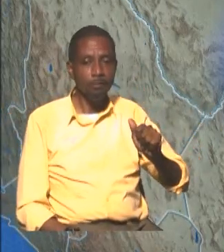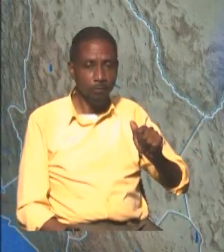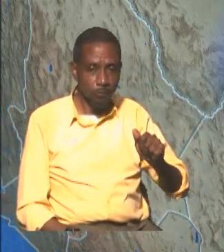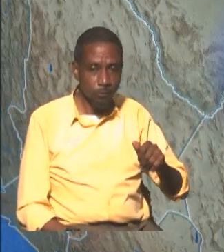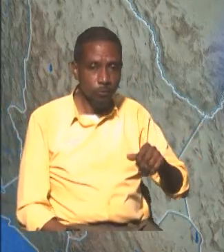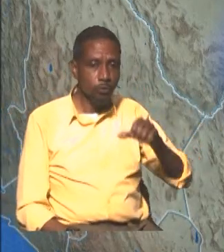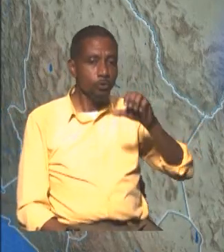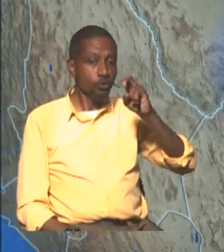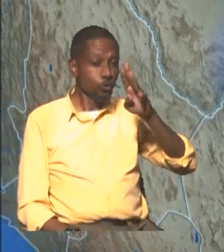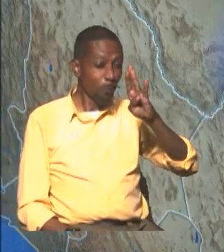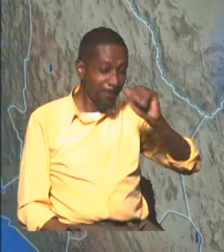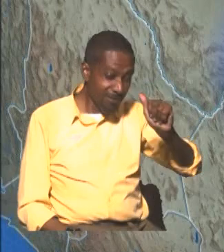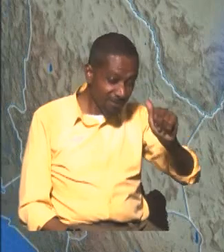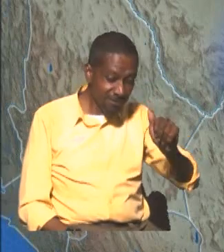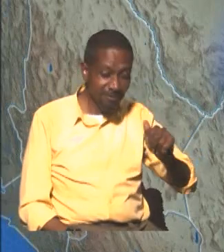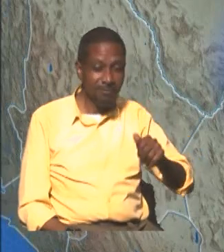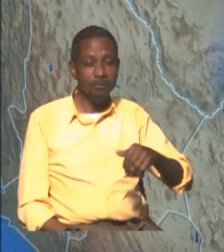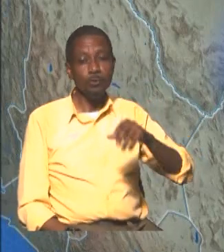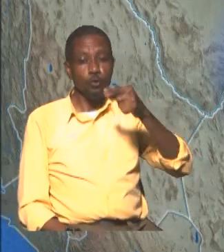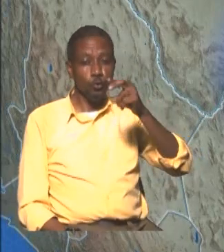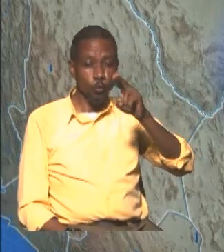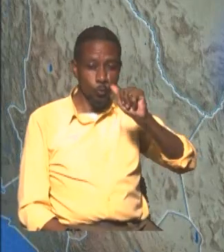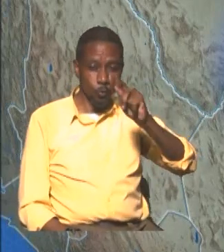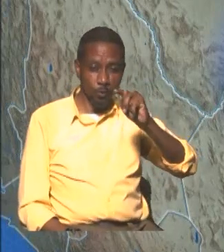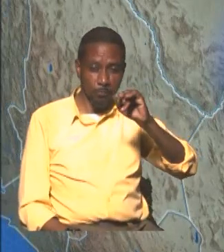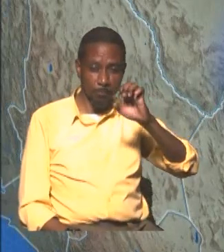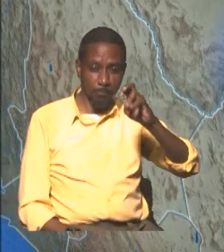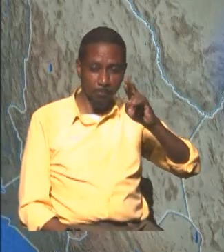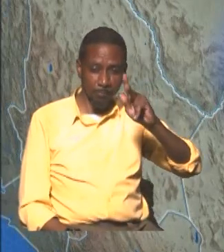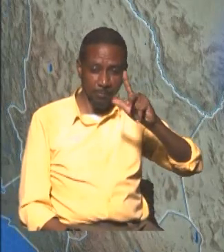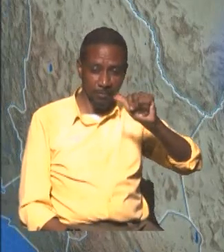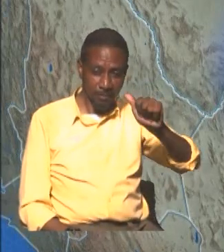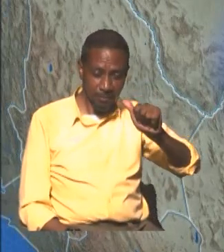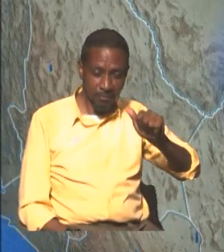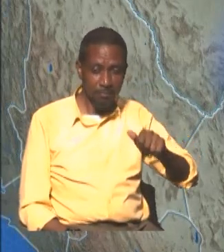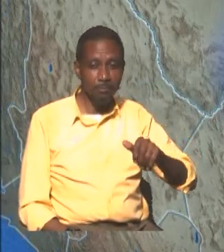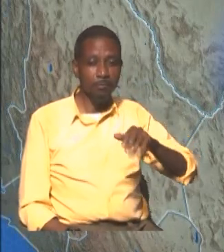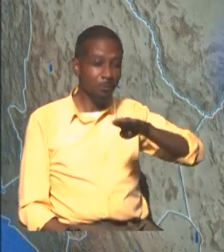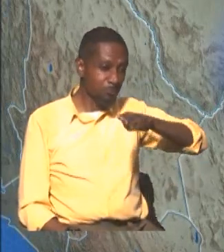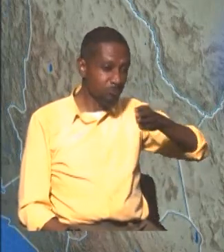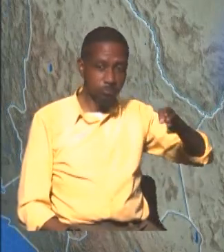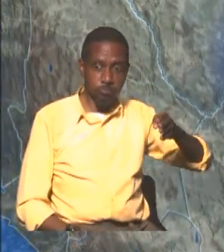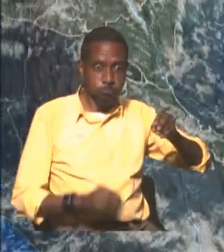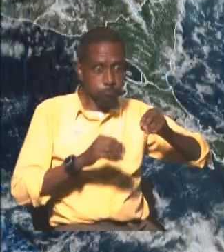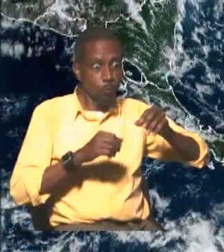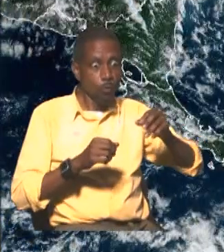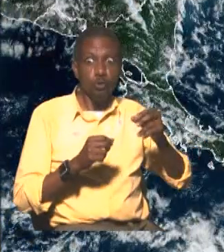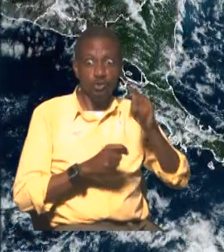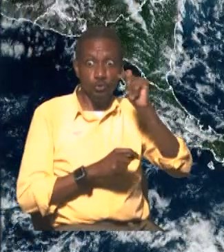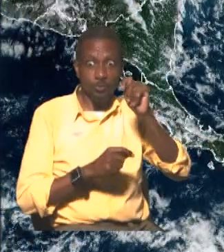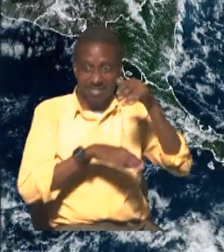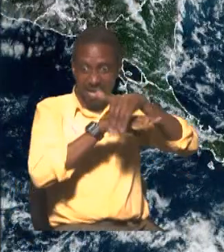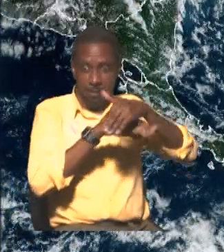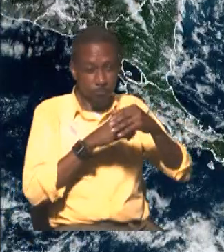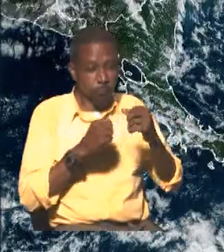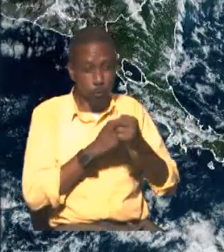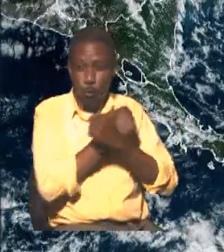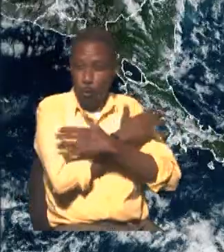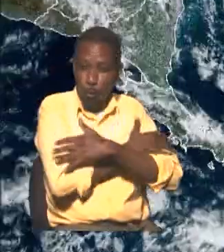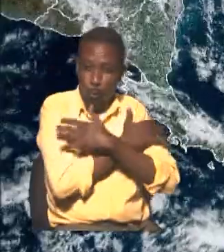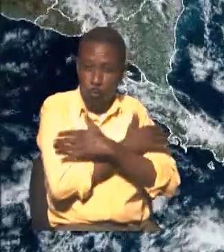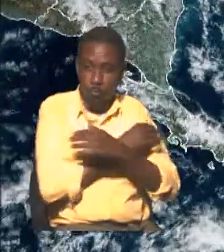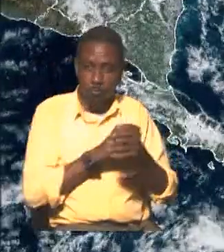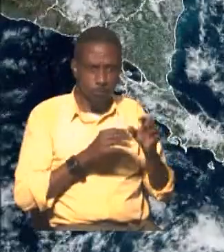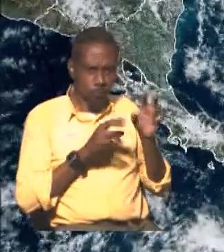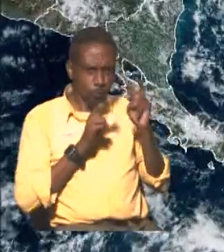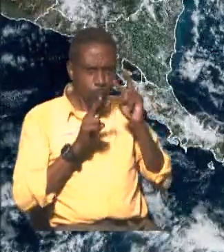Salvador, Guatemala, and Mexico, bringing rainfall to those areas through Tuesday night. Now, our satellite imagery